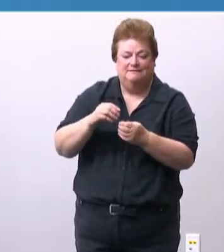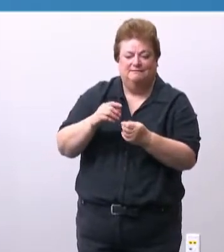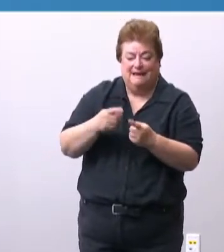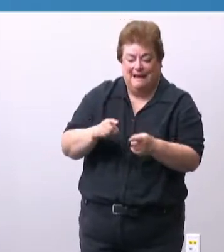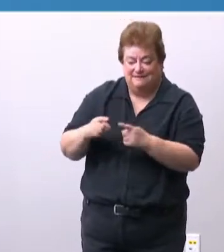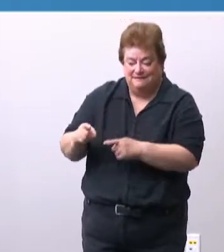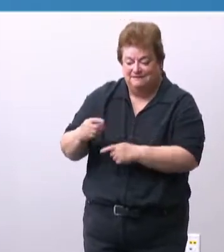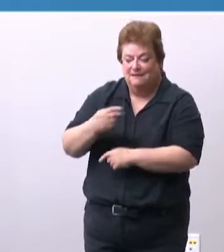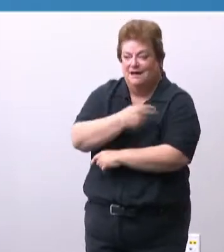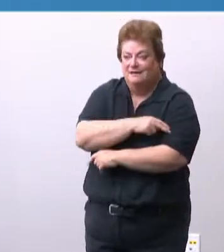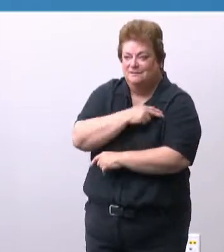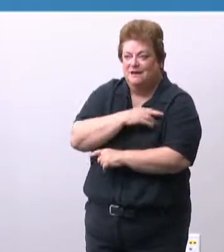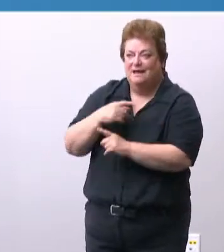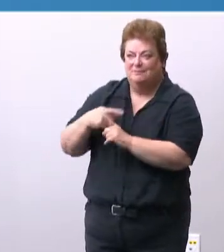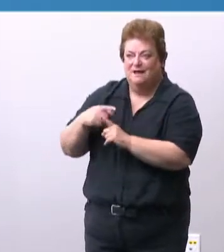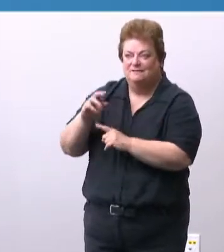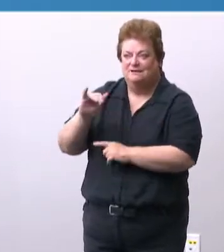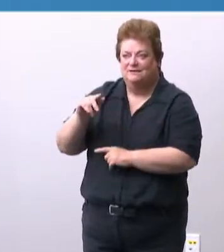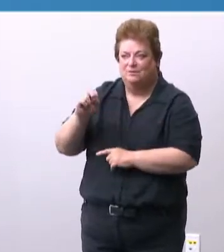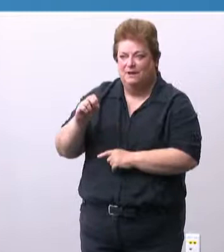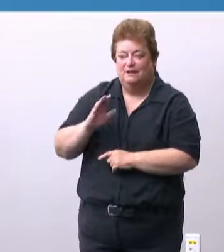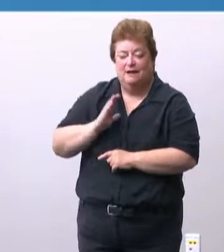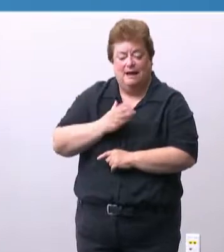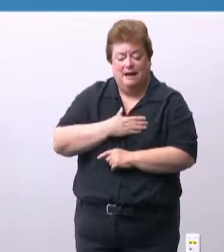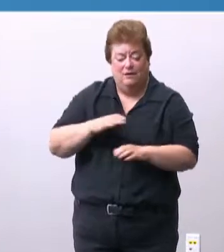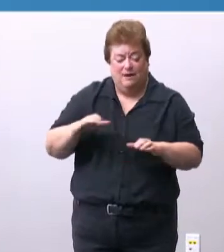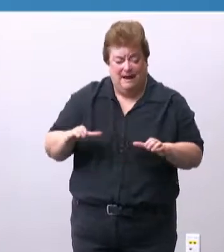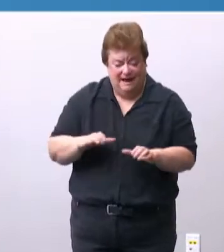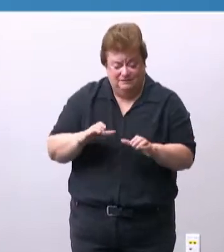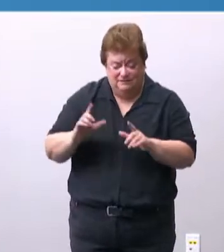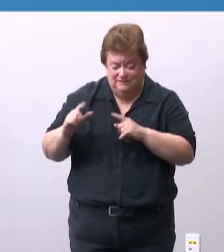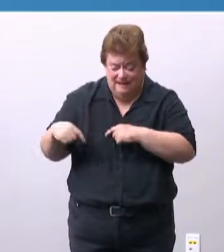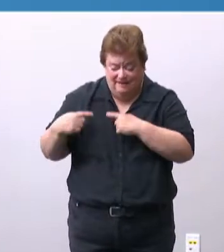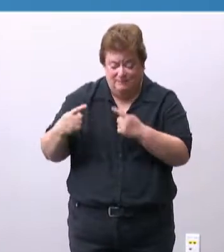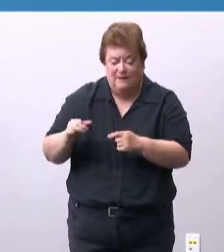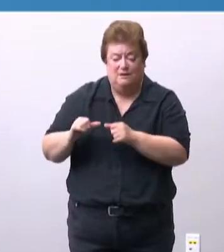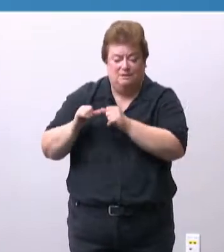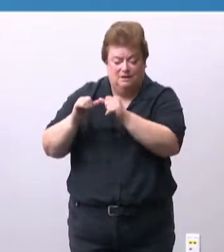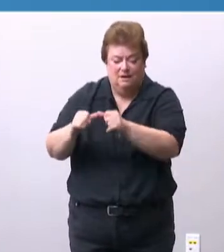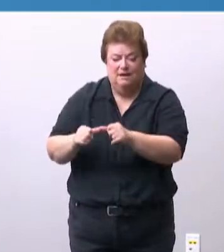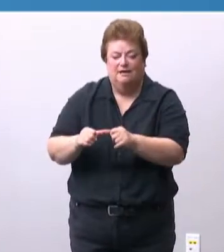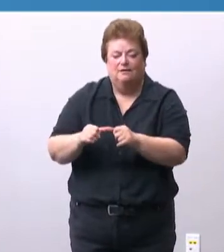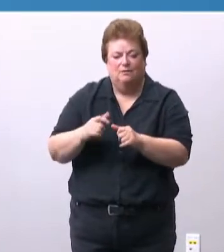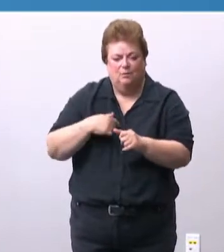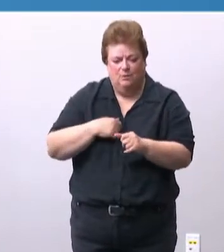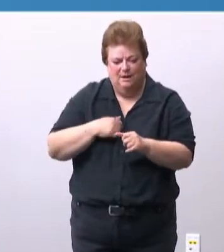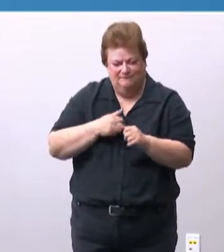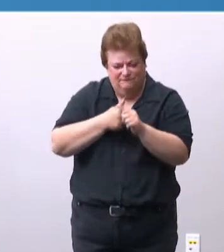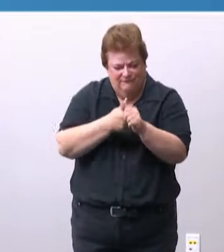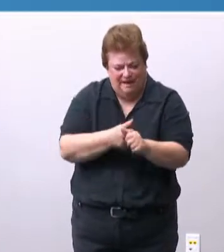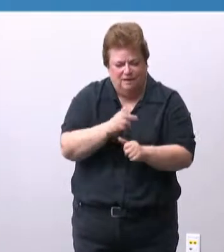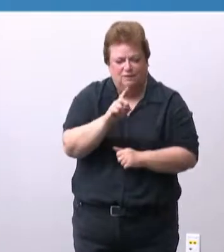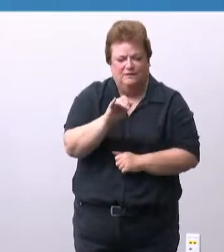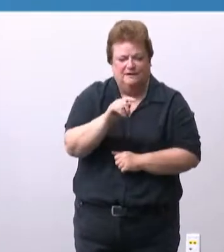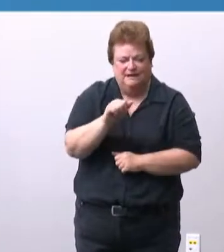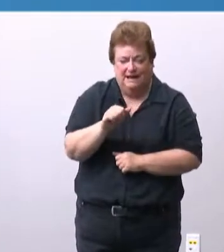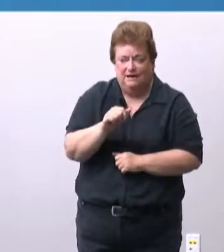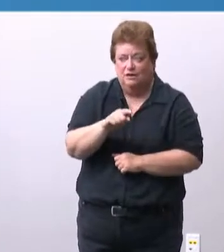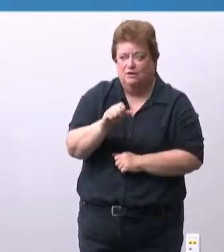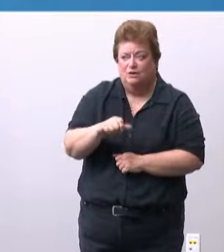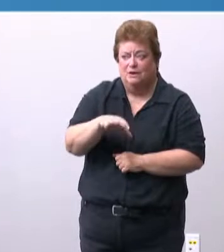positivity rate. Our actions have been and will continue to be guided by the latest data. Once again, you can